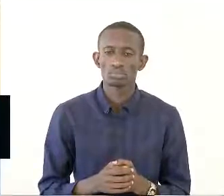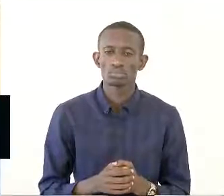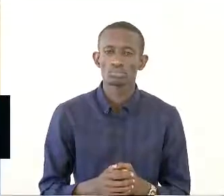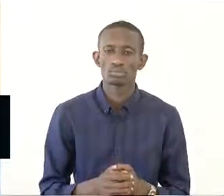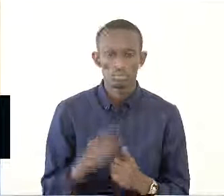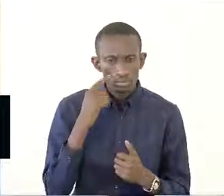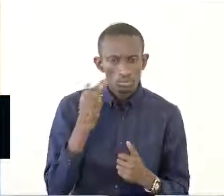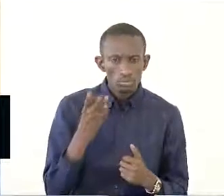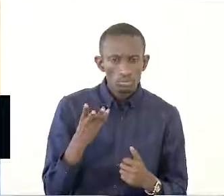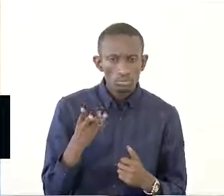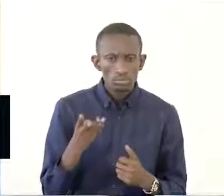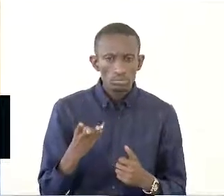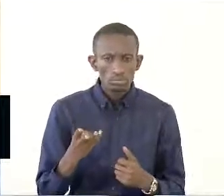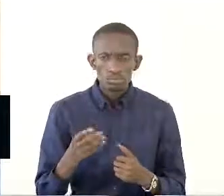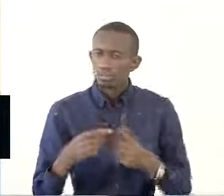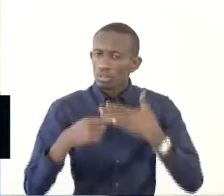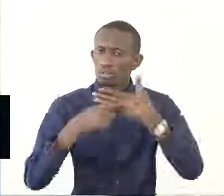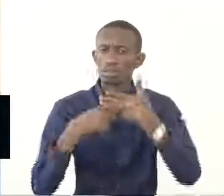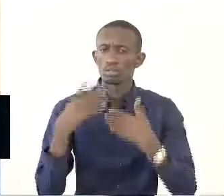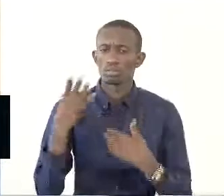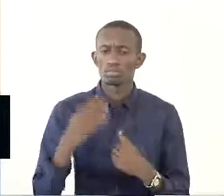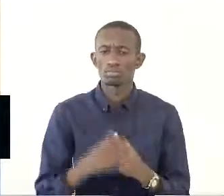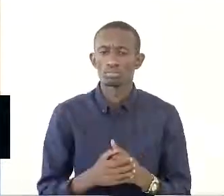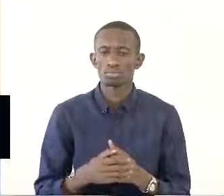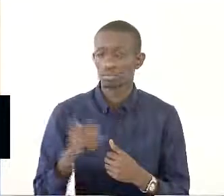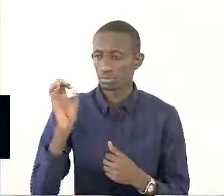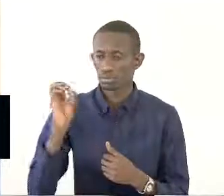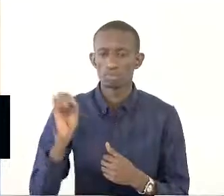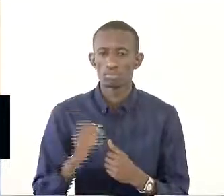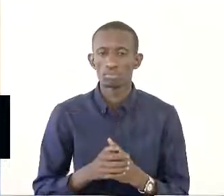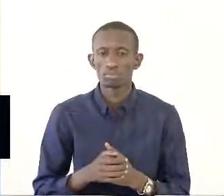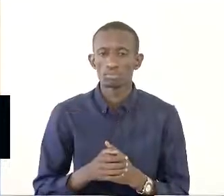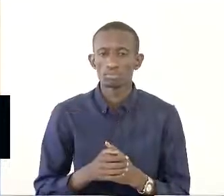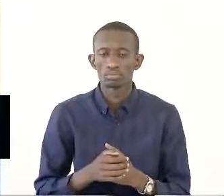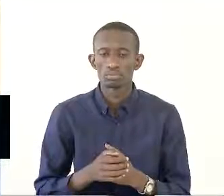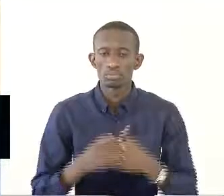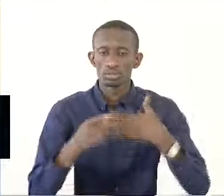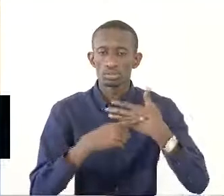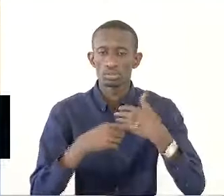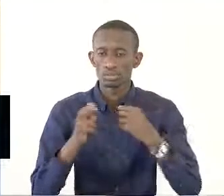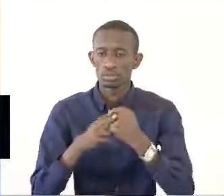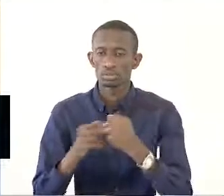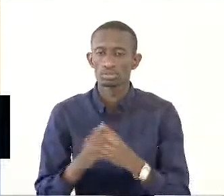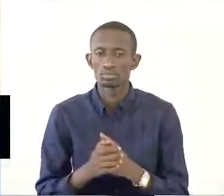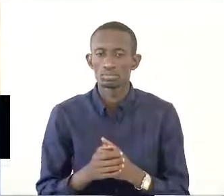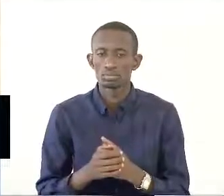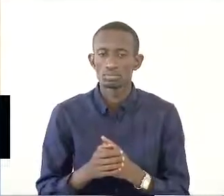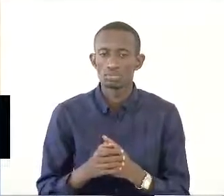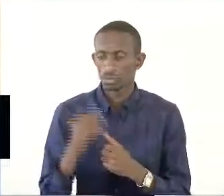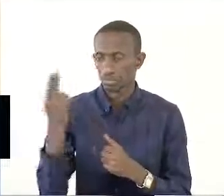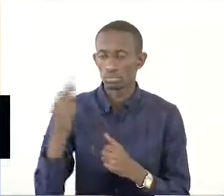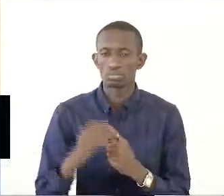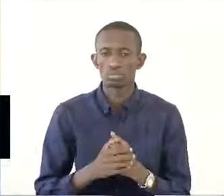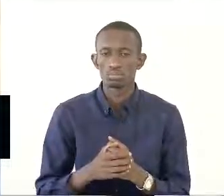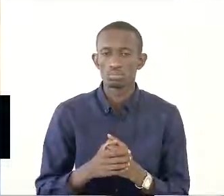where was I? This is negative 4, and this is 0. Here you have negative 7, and here you have 2,